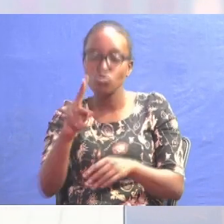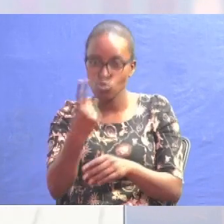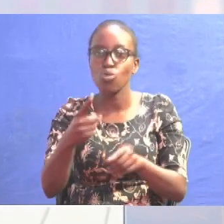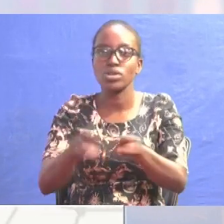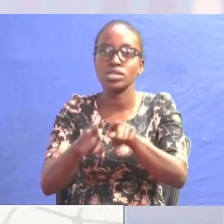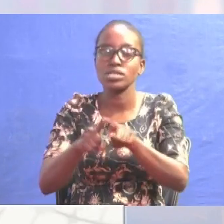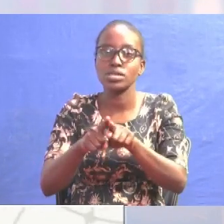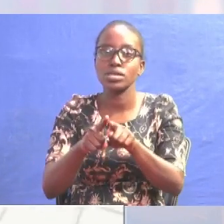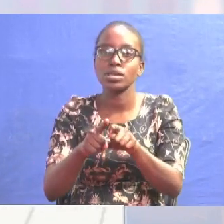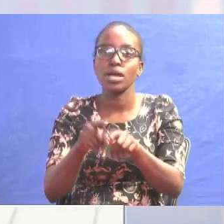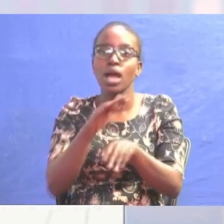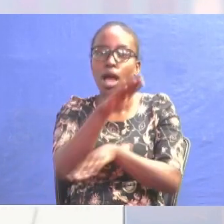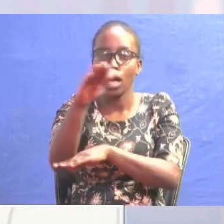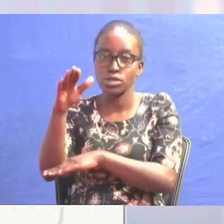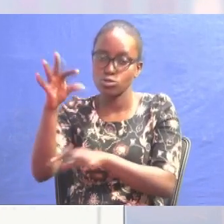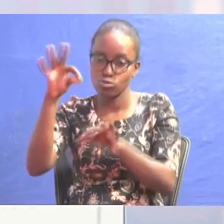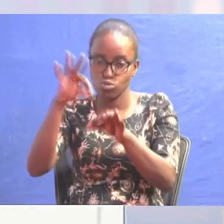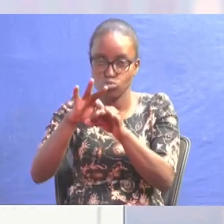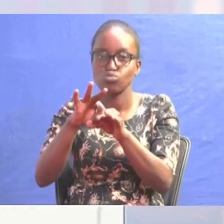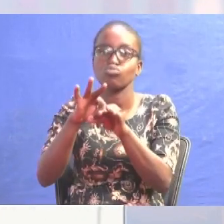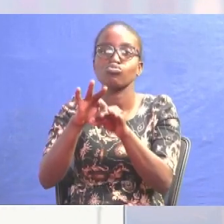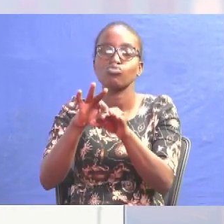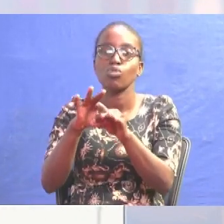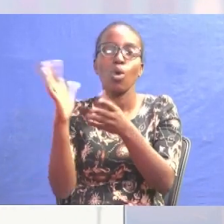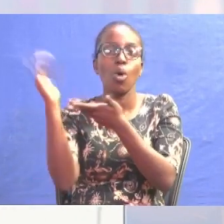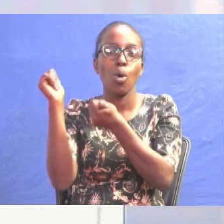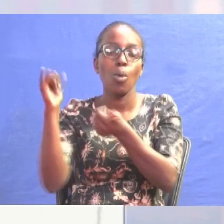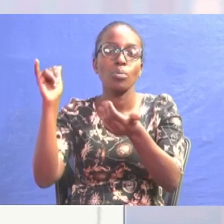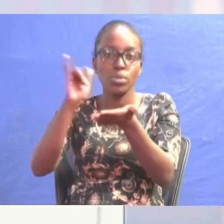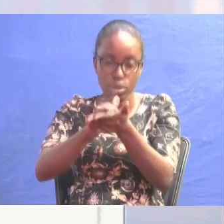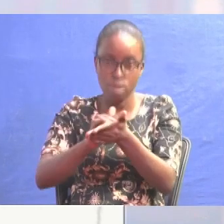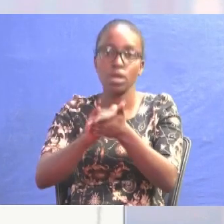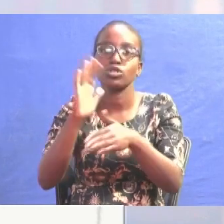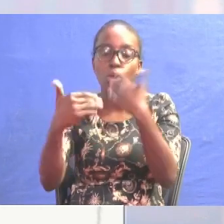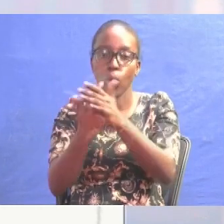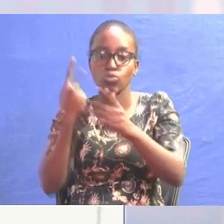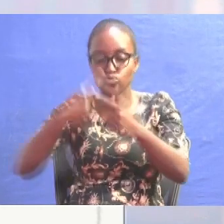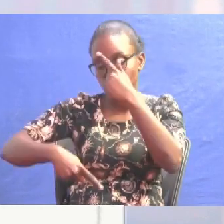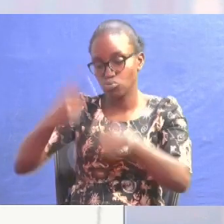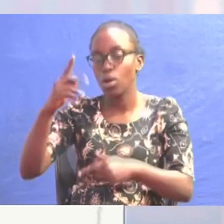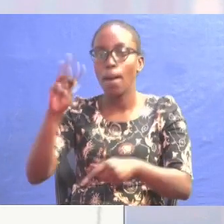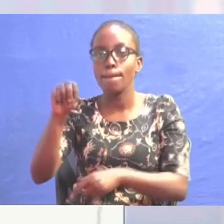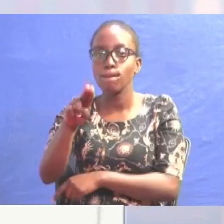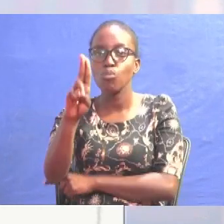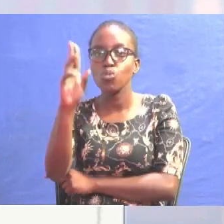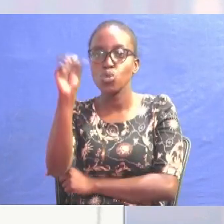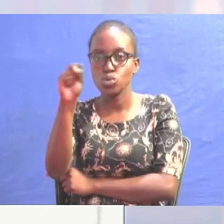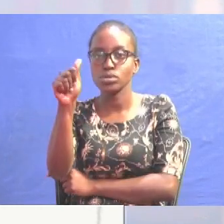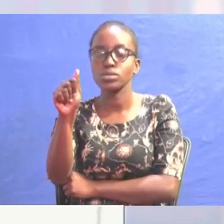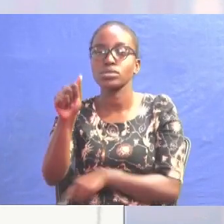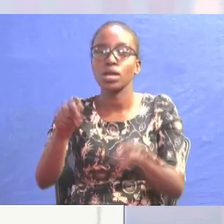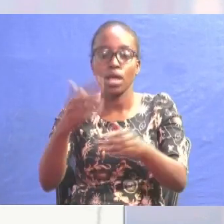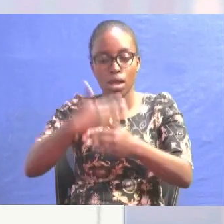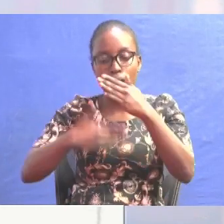to seek votes, hoping that he will succeed Musa Faki Mahamat as the next